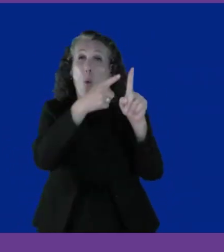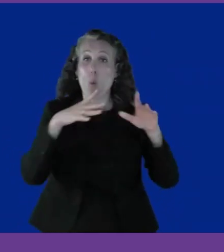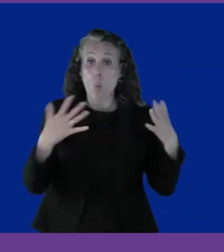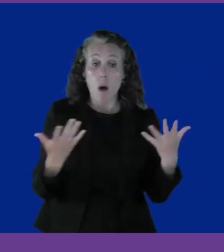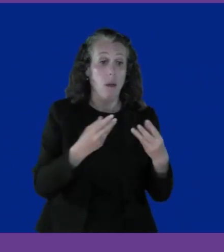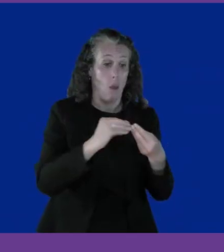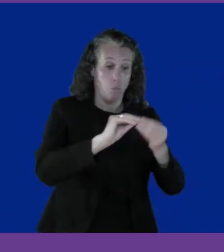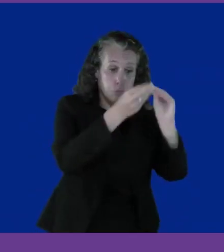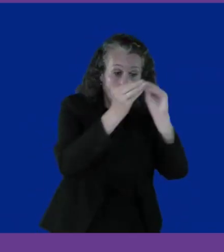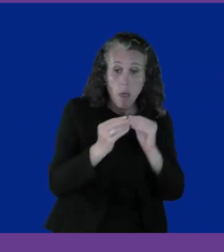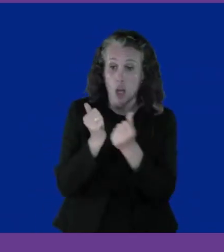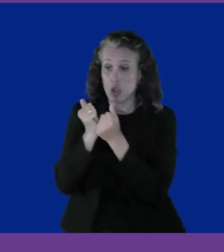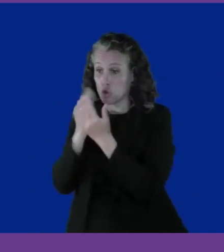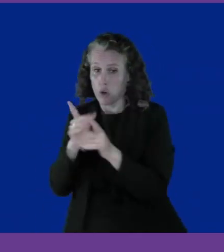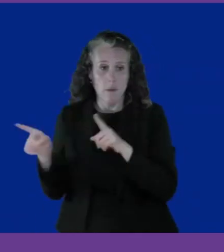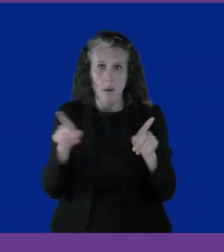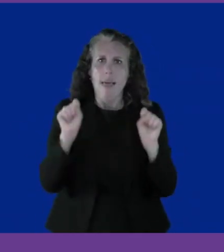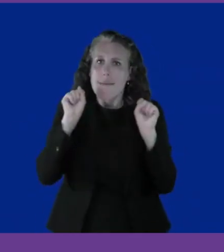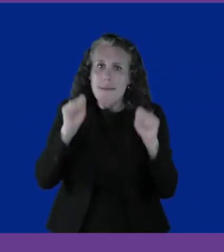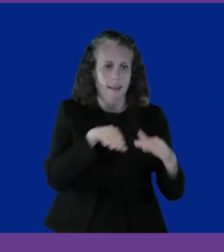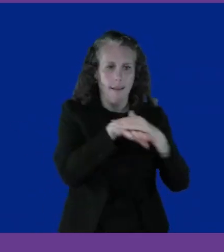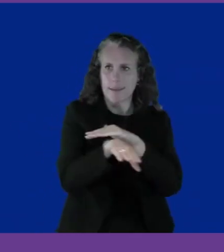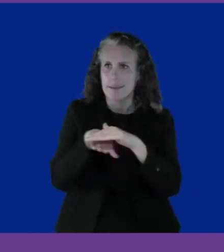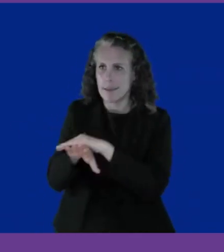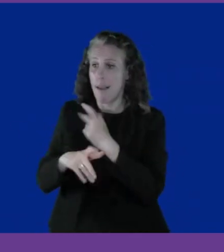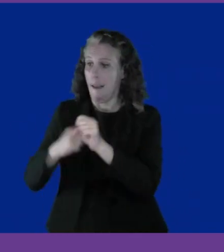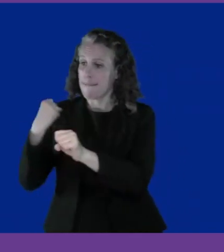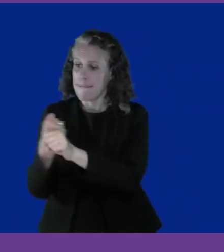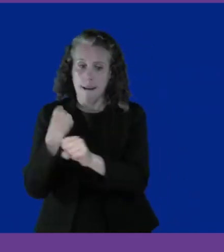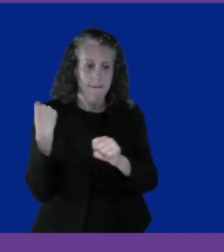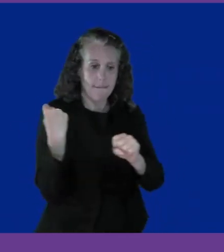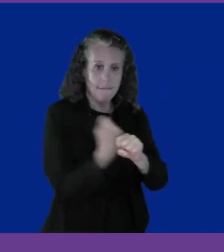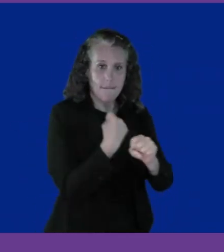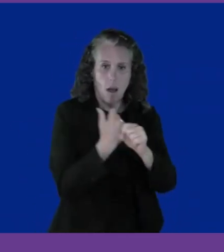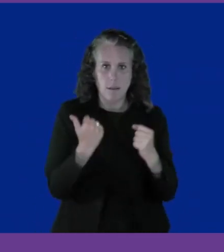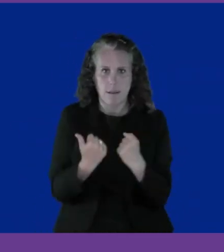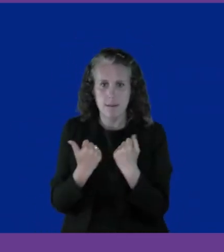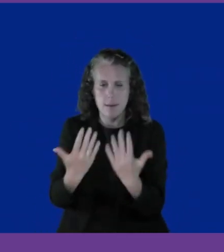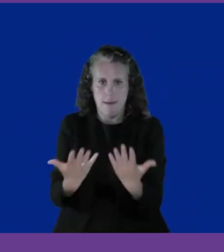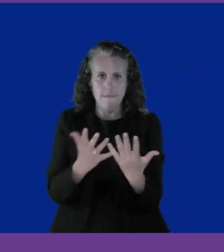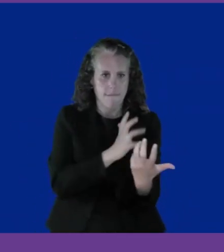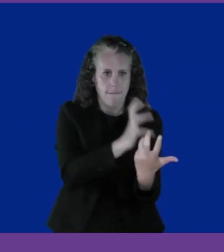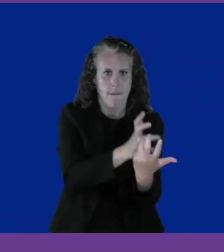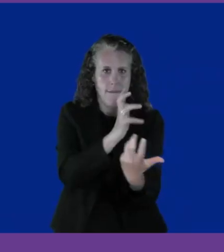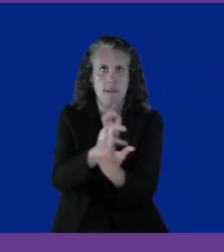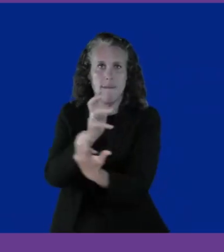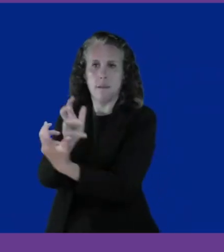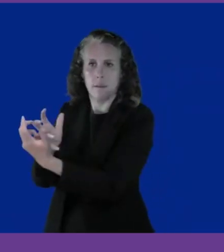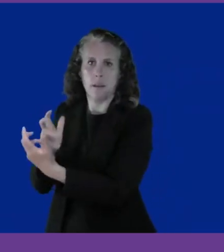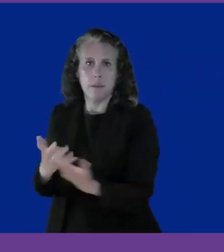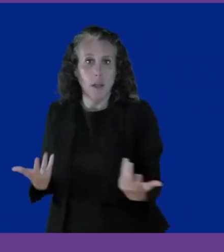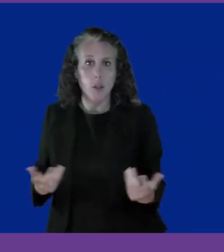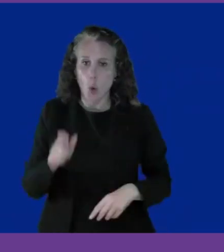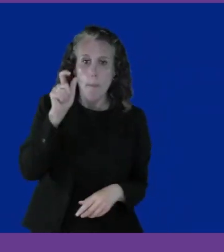and services are usable and their functions. It provides modes of operation in which a person